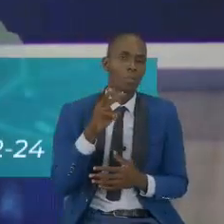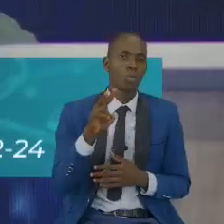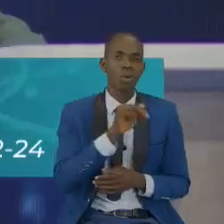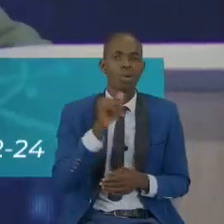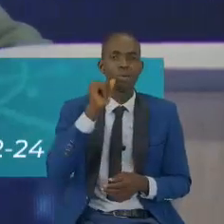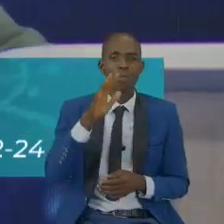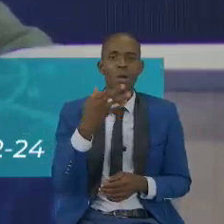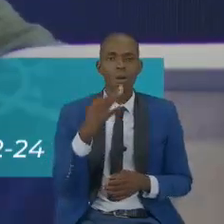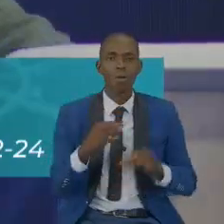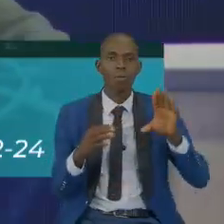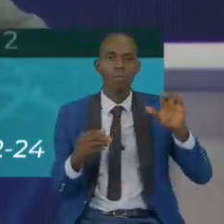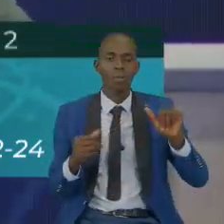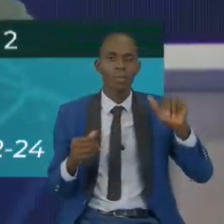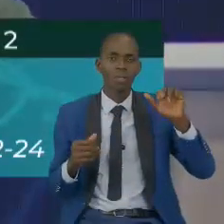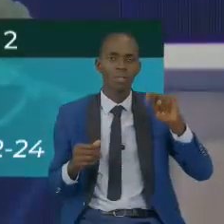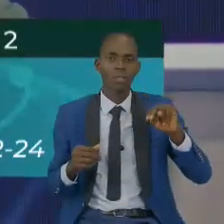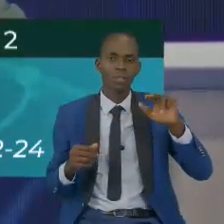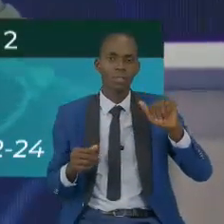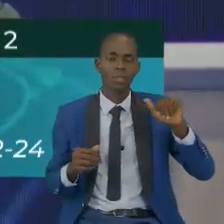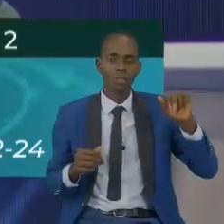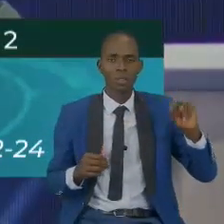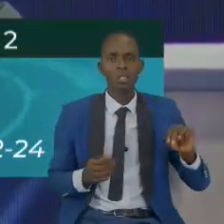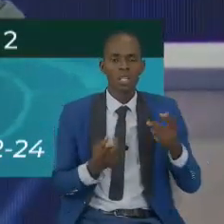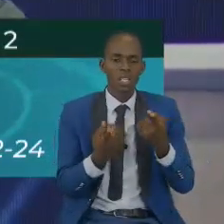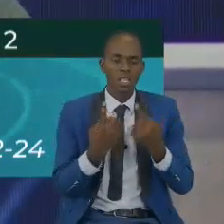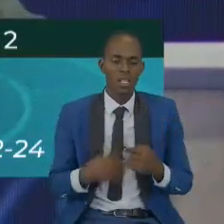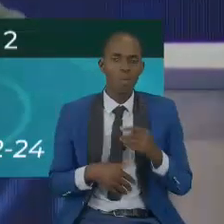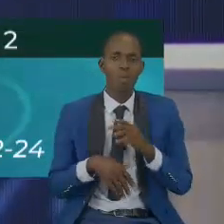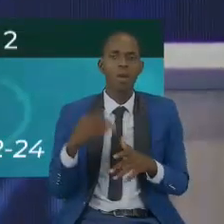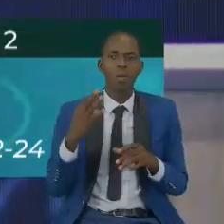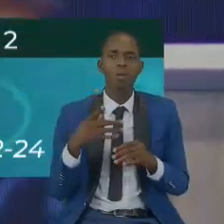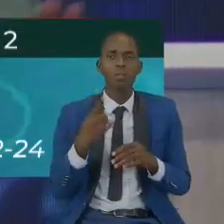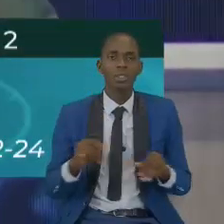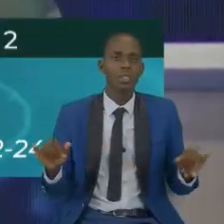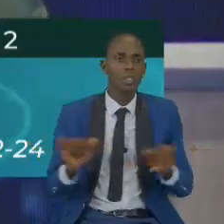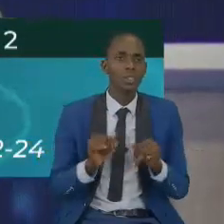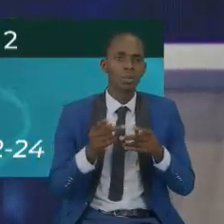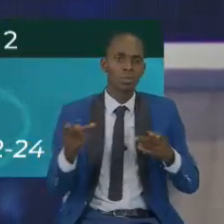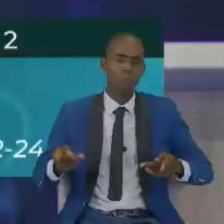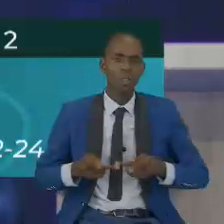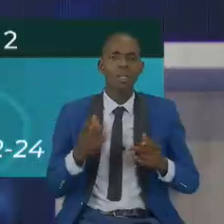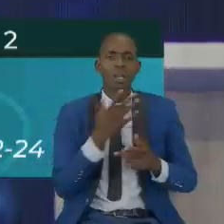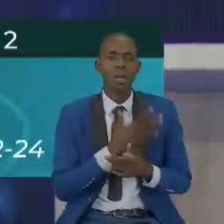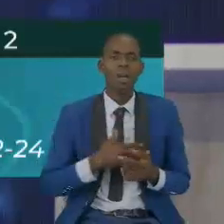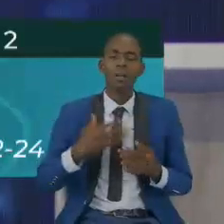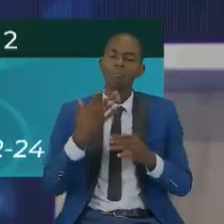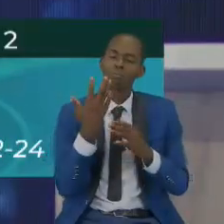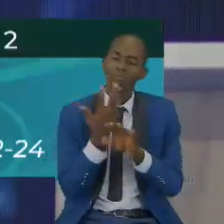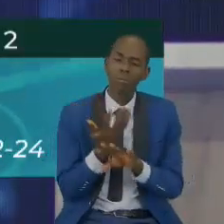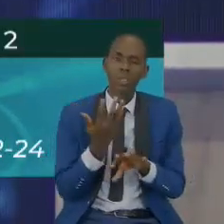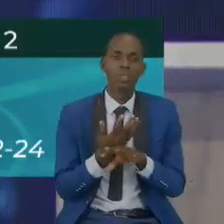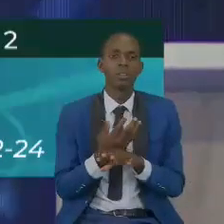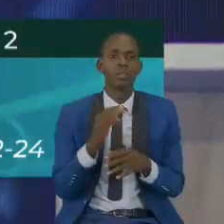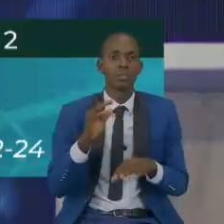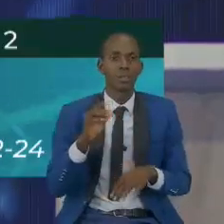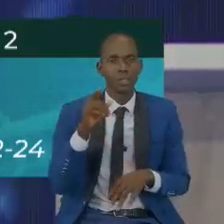of Canaan came out of the same coast and cried unto him, saying, have